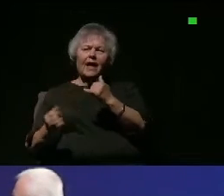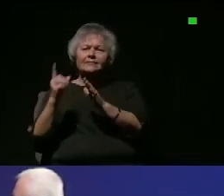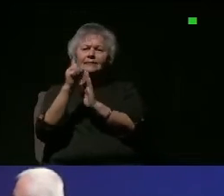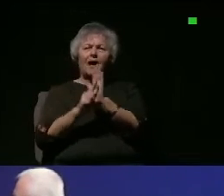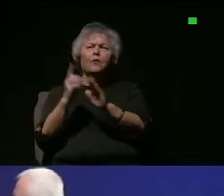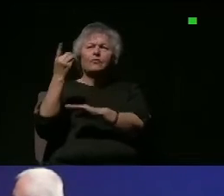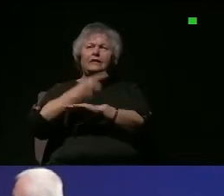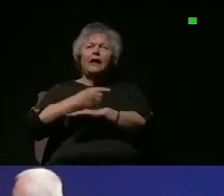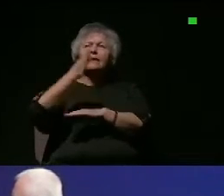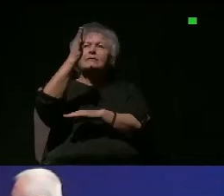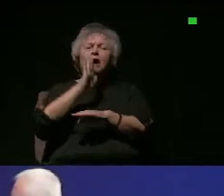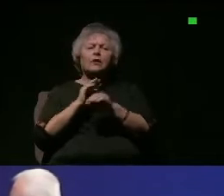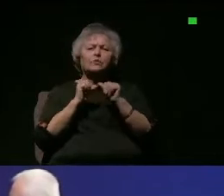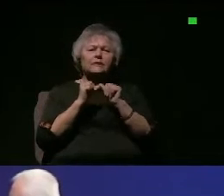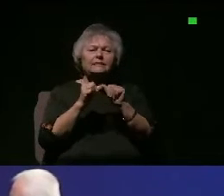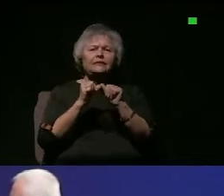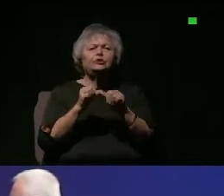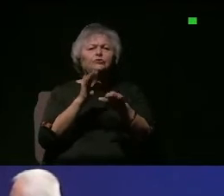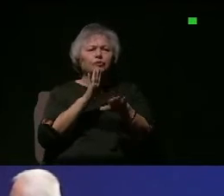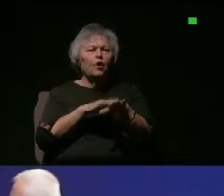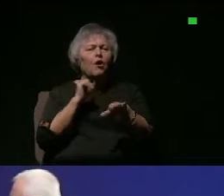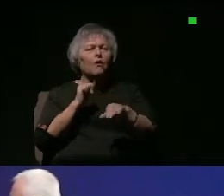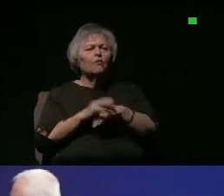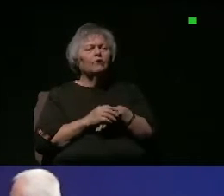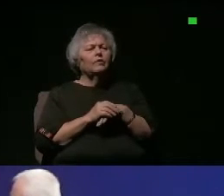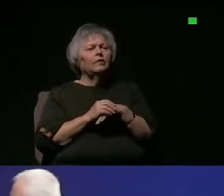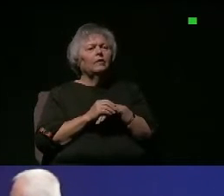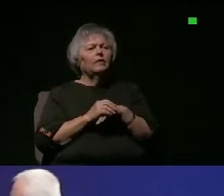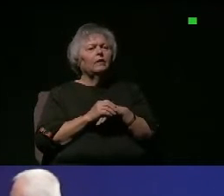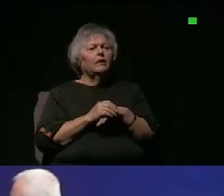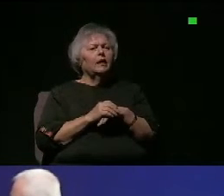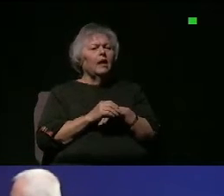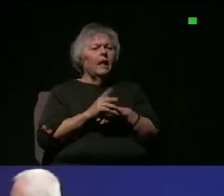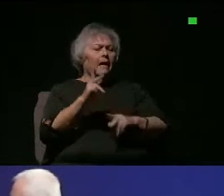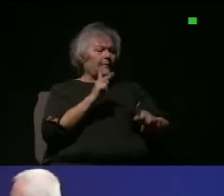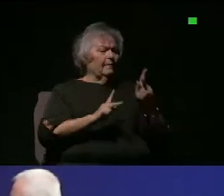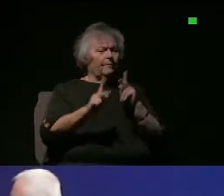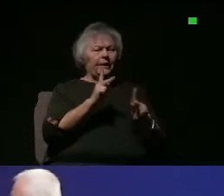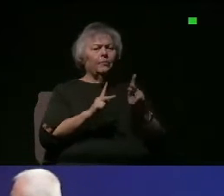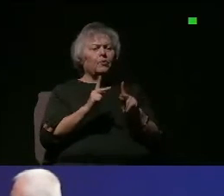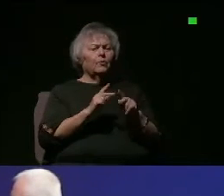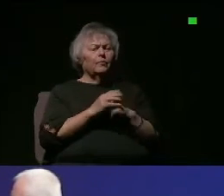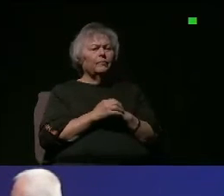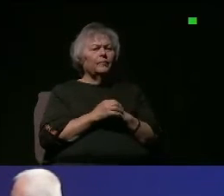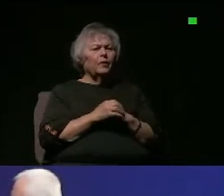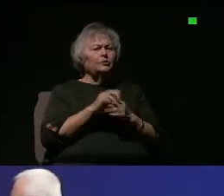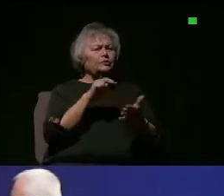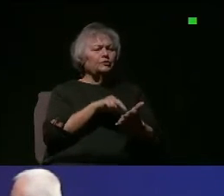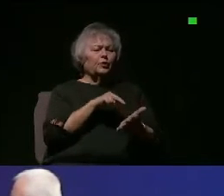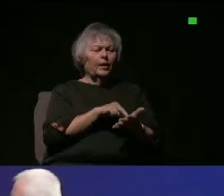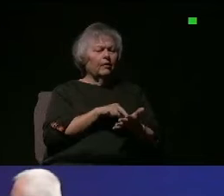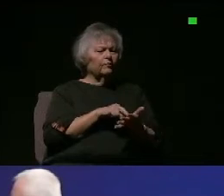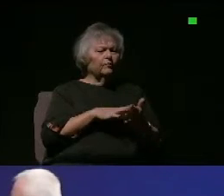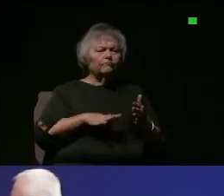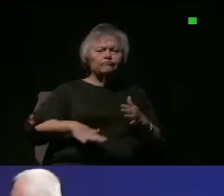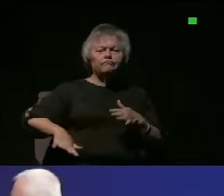left for the work. And those called in the 11th hour, they stood around all day. They were wondering who's going to meet the